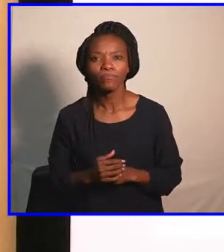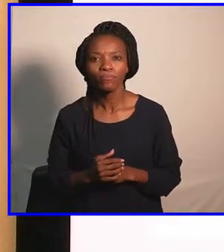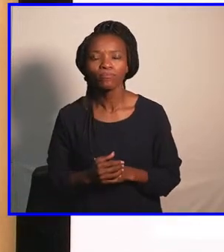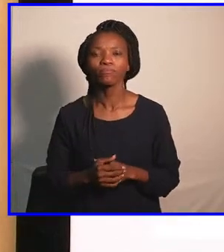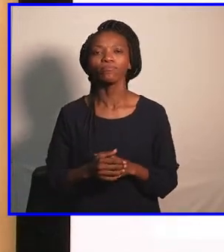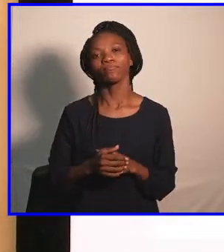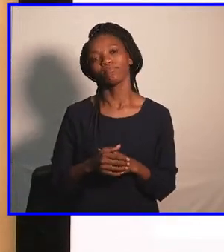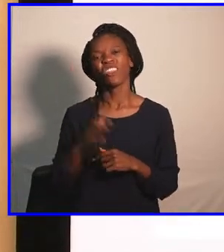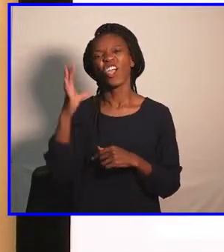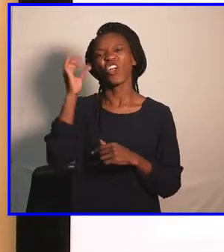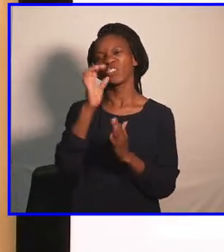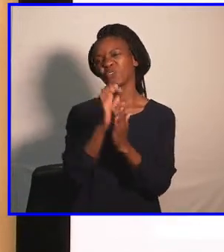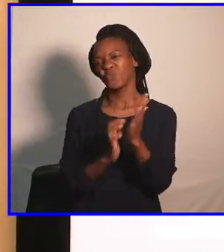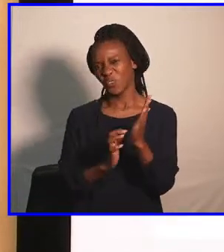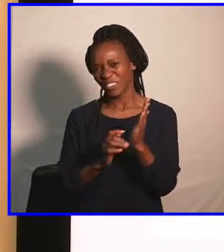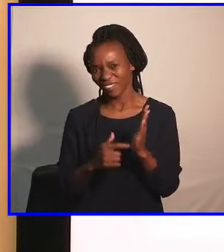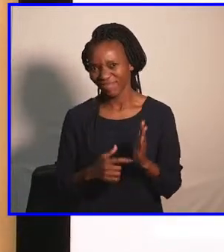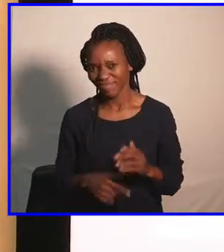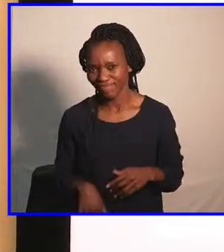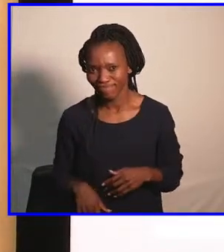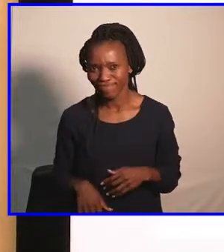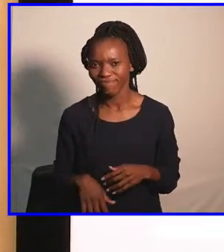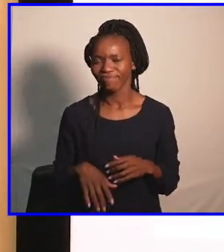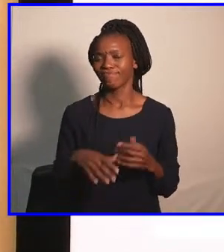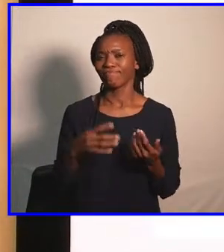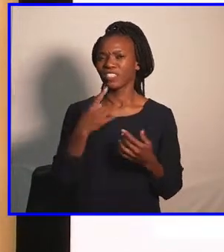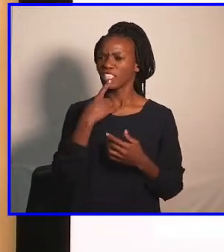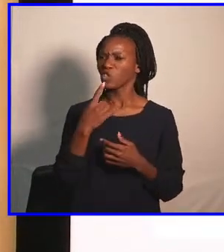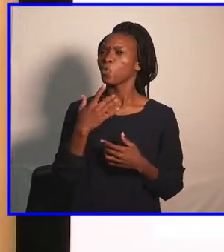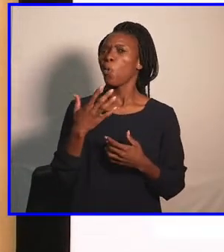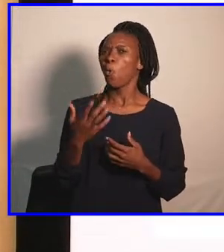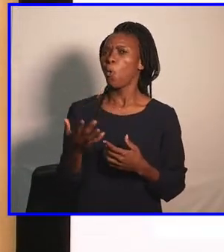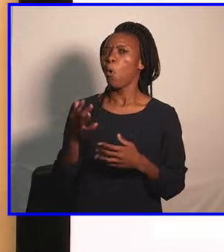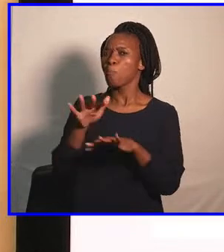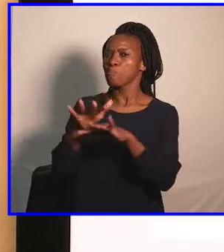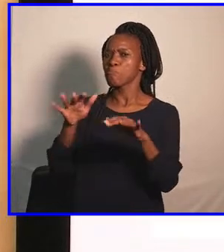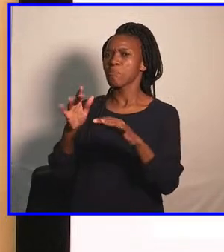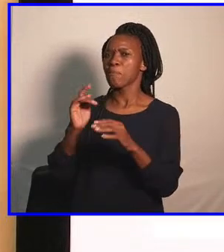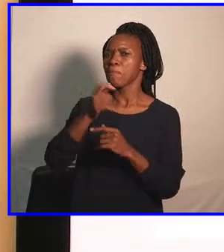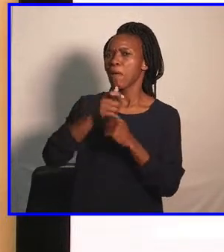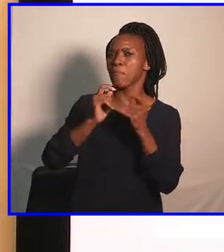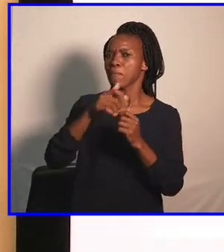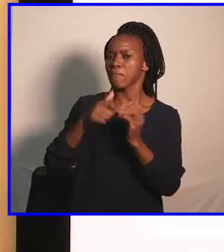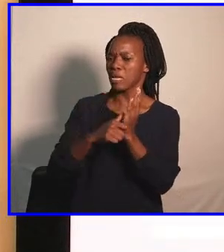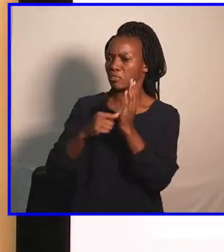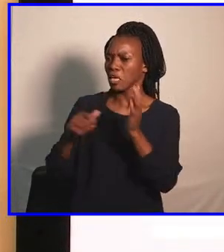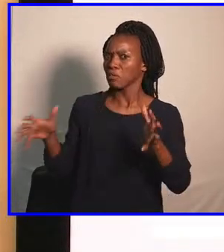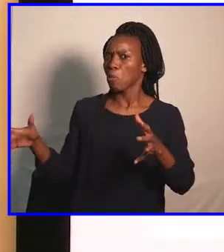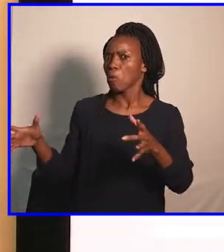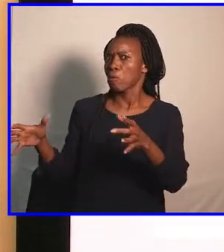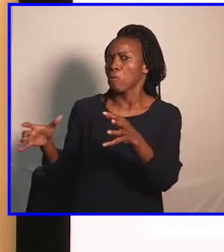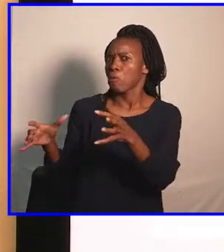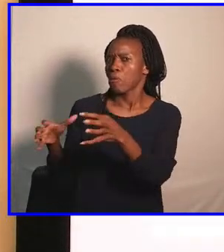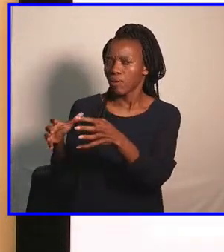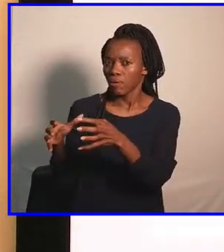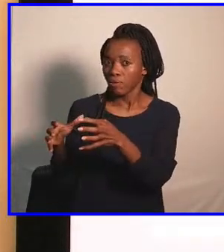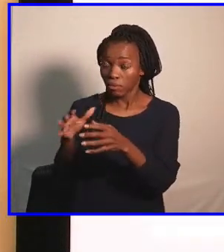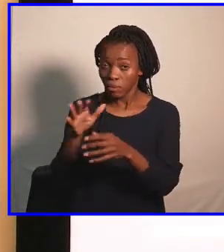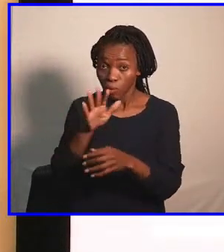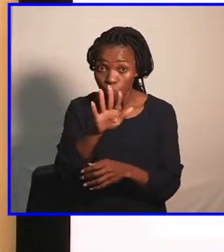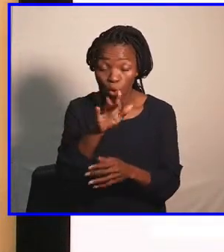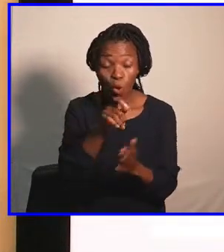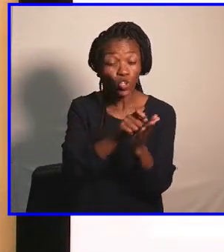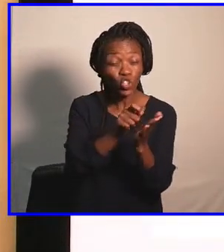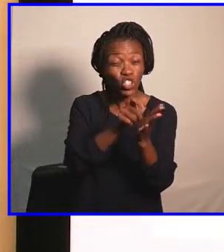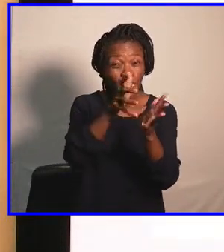fable that our tax base is shrinking and shrinking, and the journalists did deep research